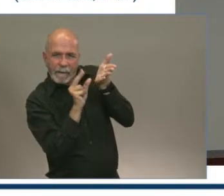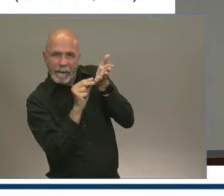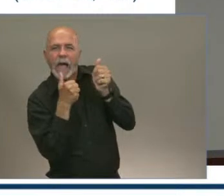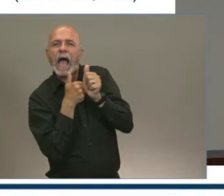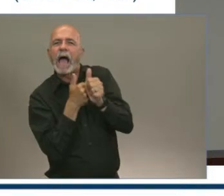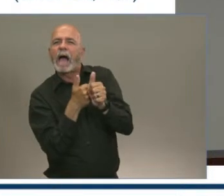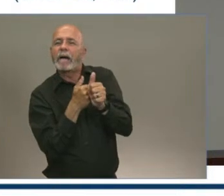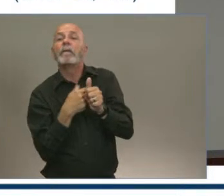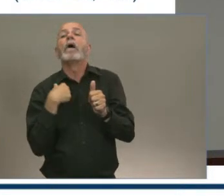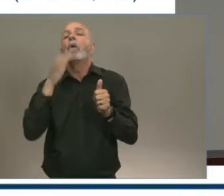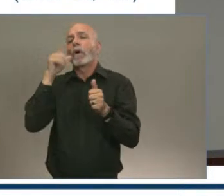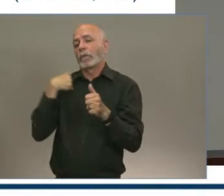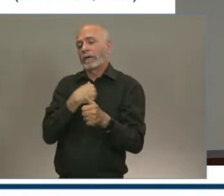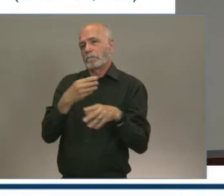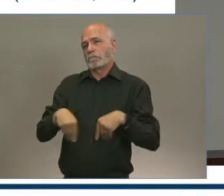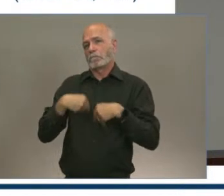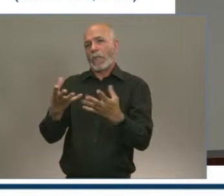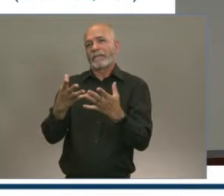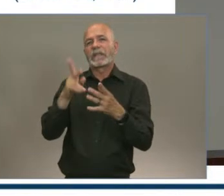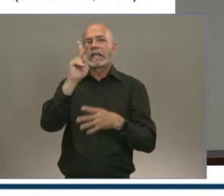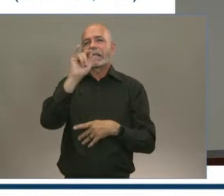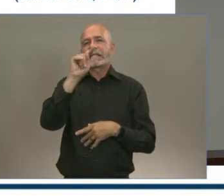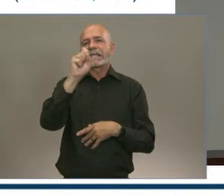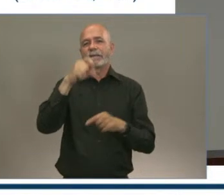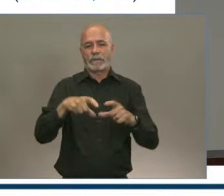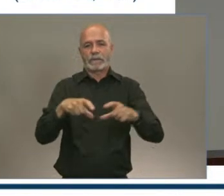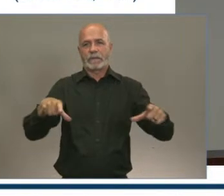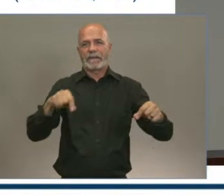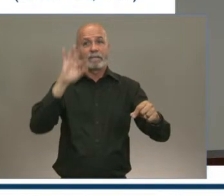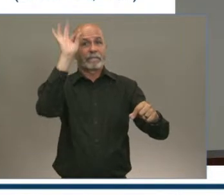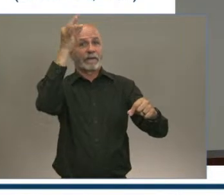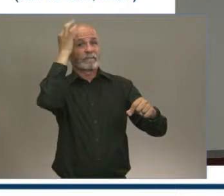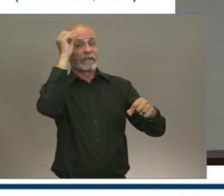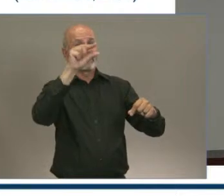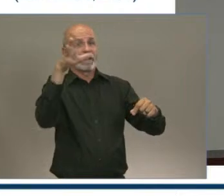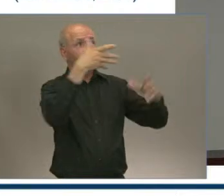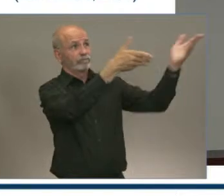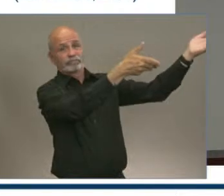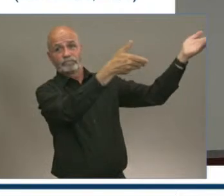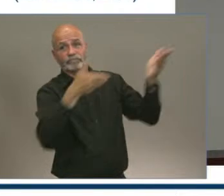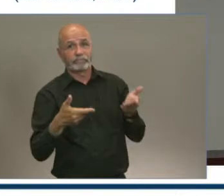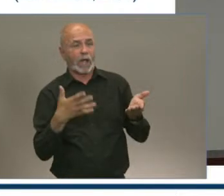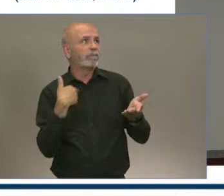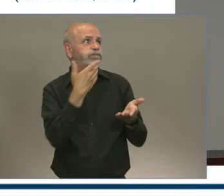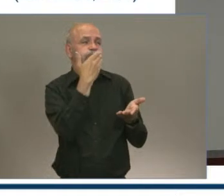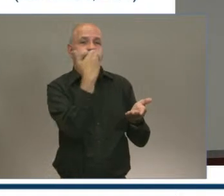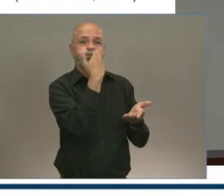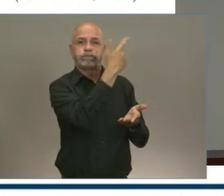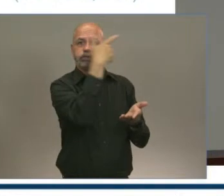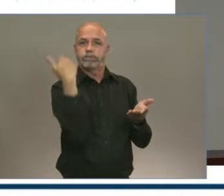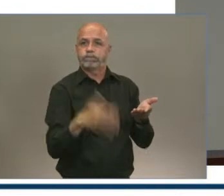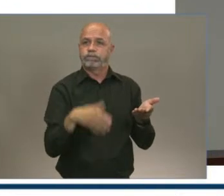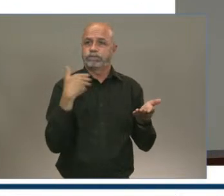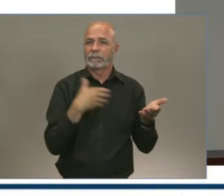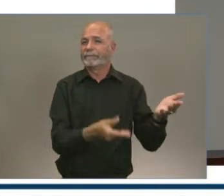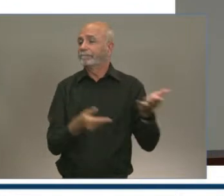thanks to the federal government. So I encourage businesses to explore what the initiative is and how it works.